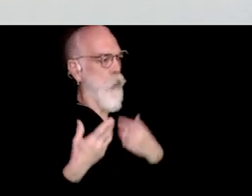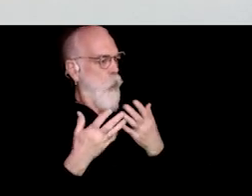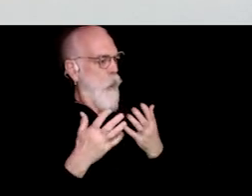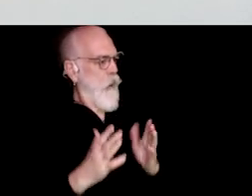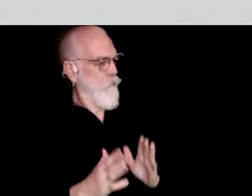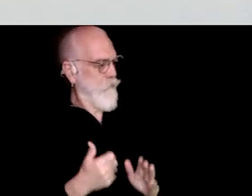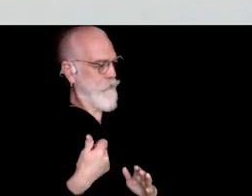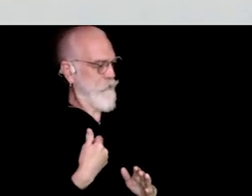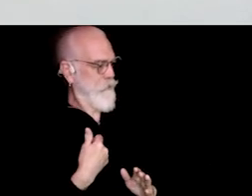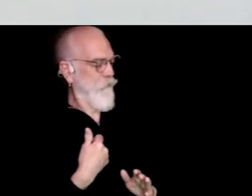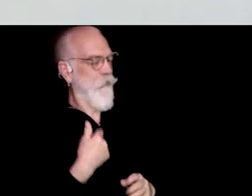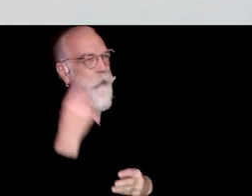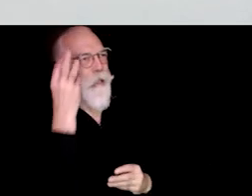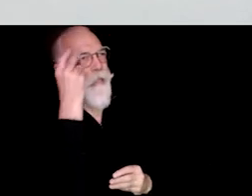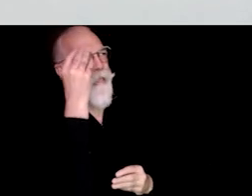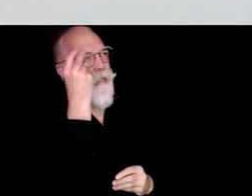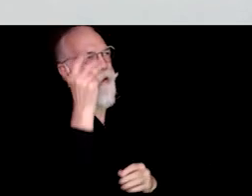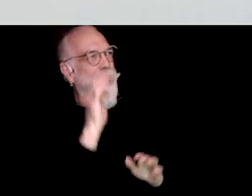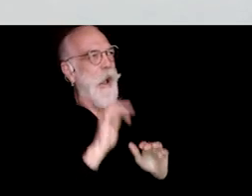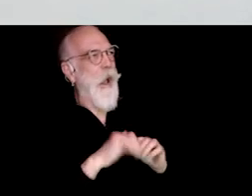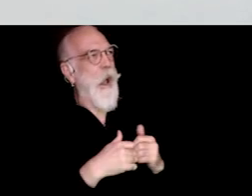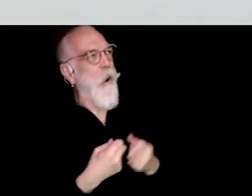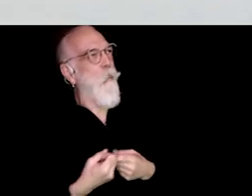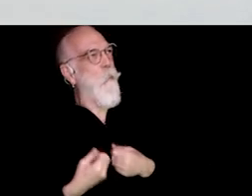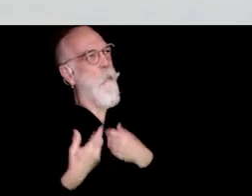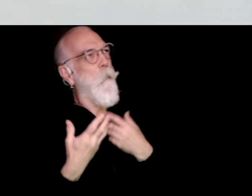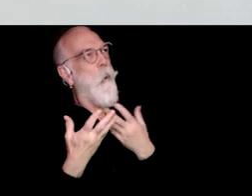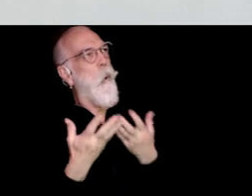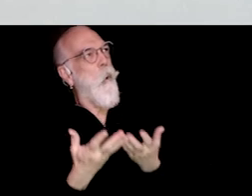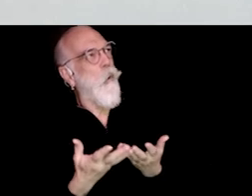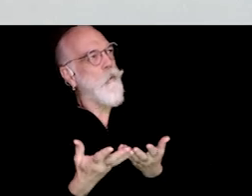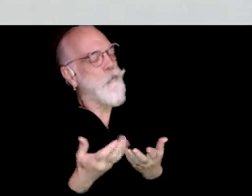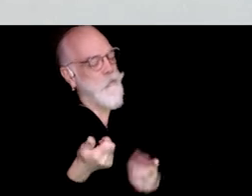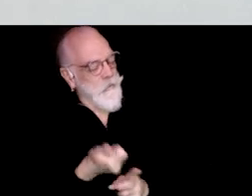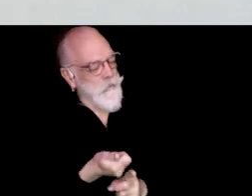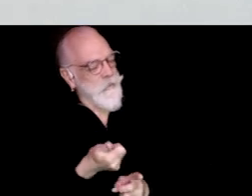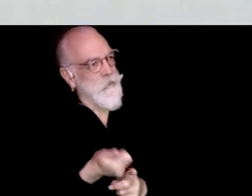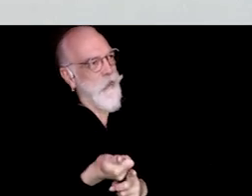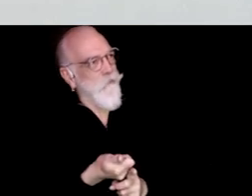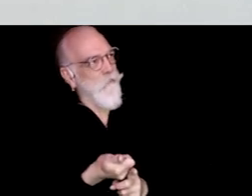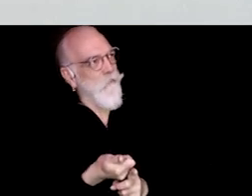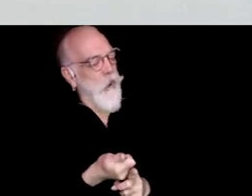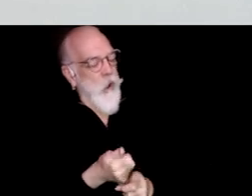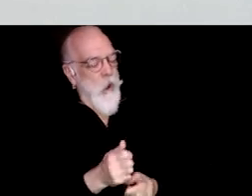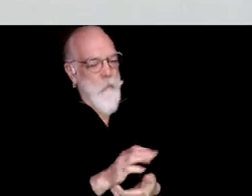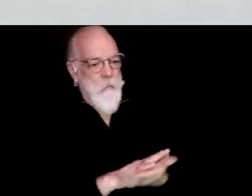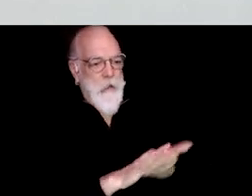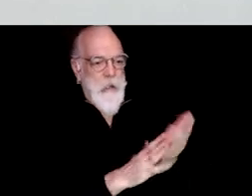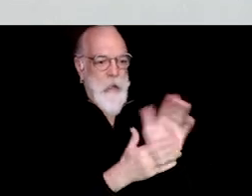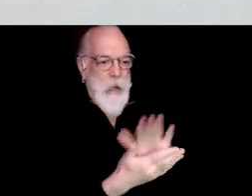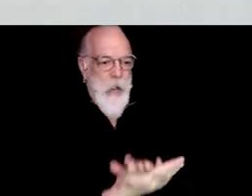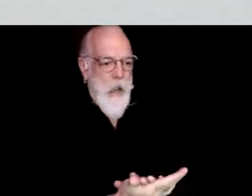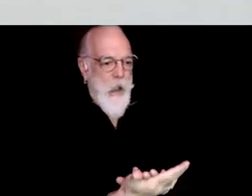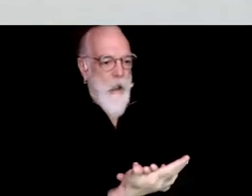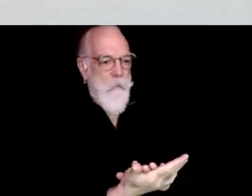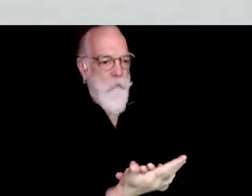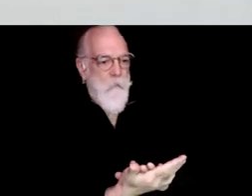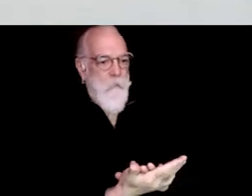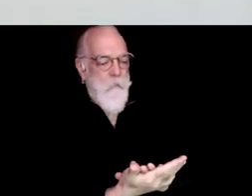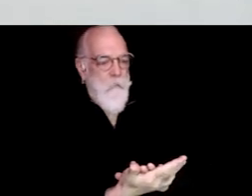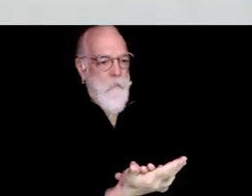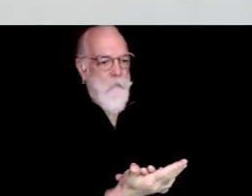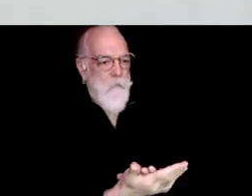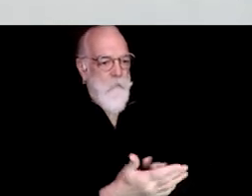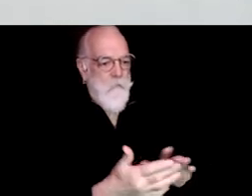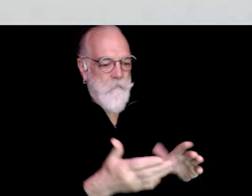thinking about the way that poetry means, you know, to bring into being or to make, to